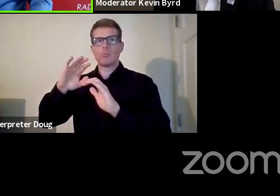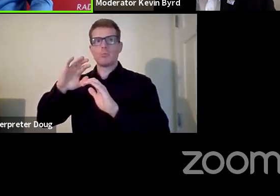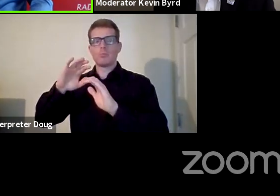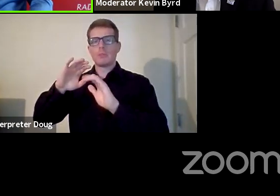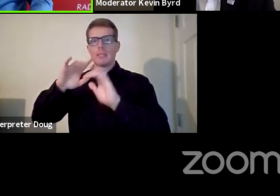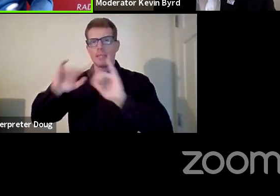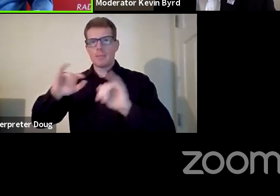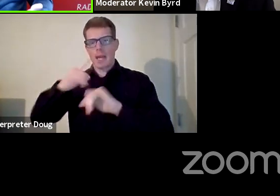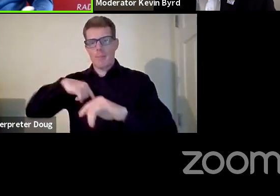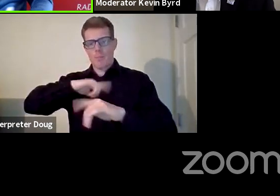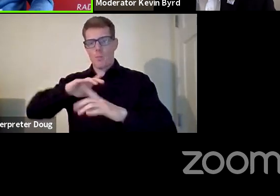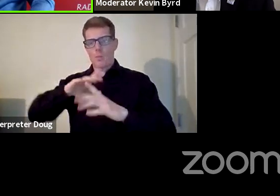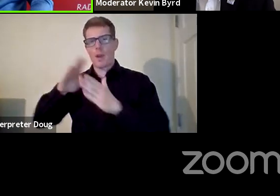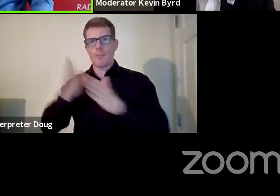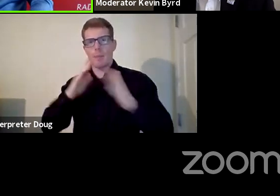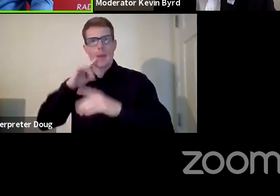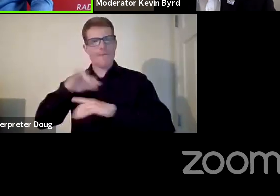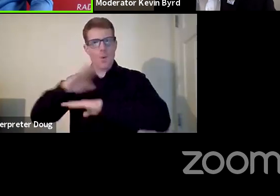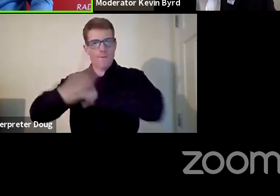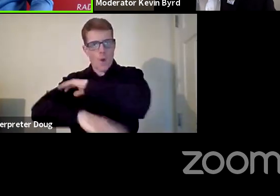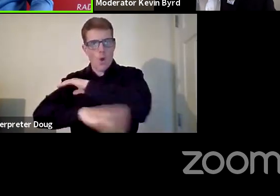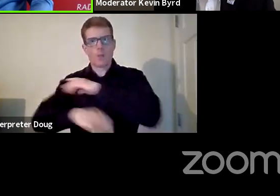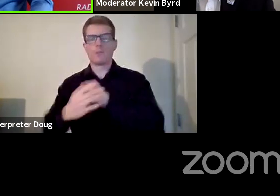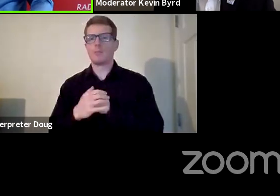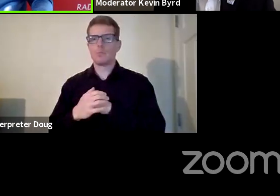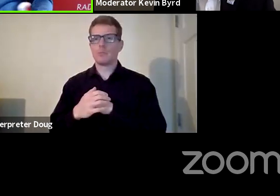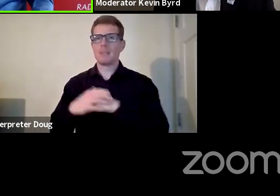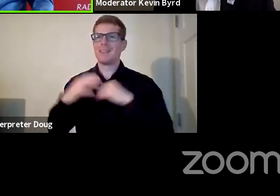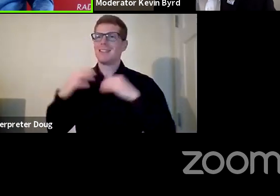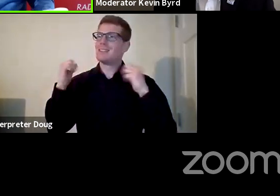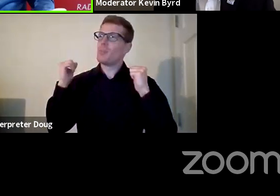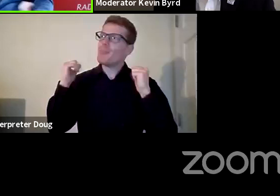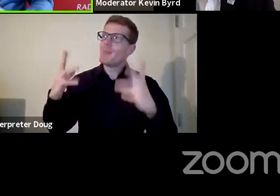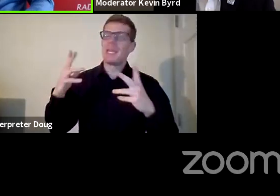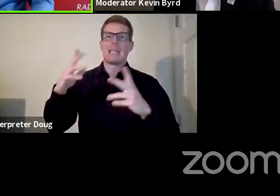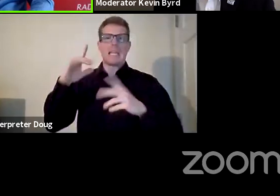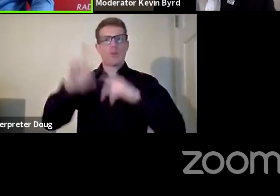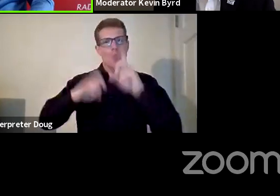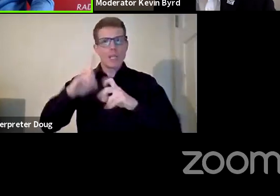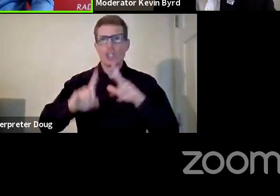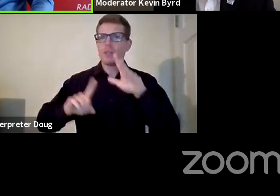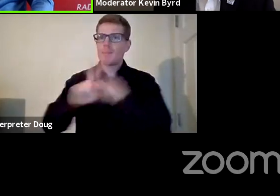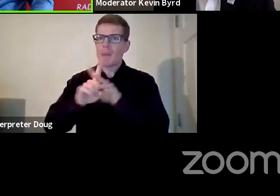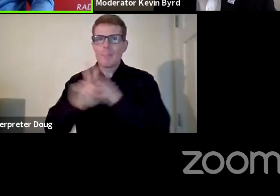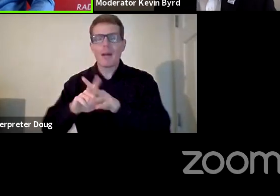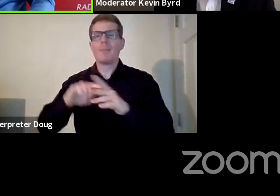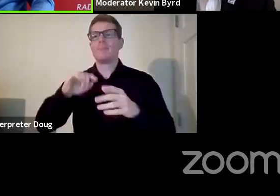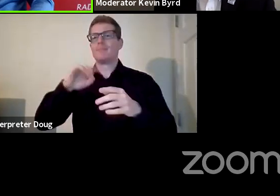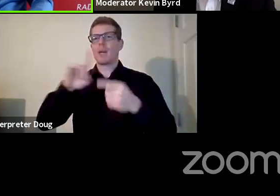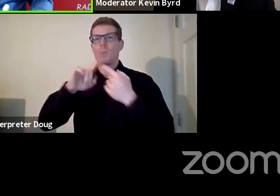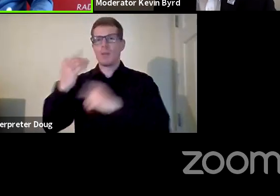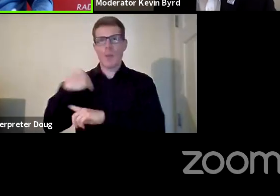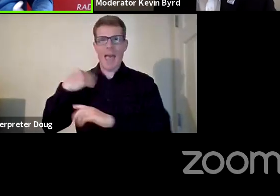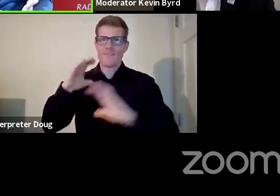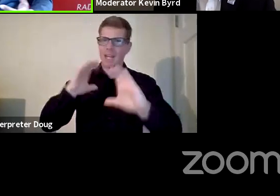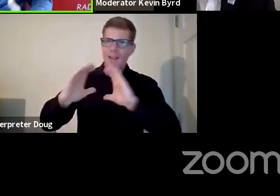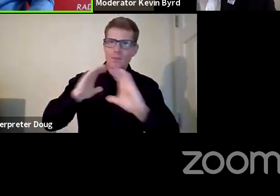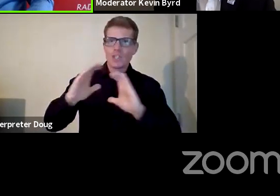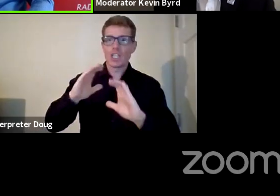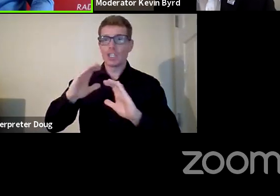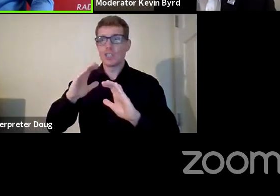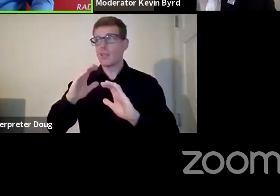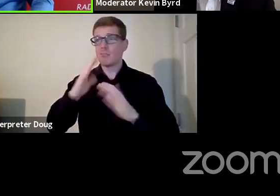questions that come up as a part of just people thinking, and some of it we haven't considered, that we need to make sure that we put